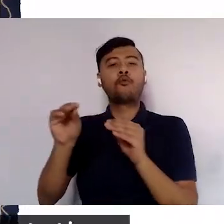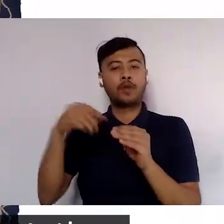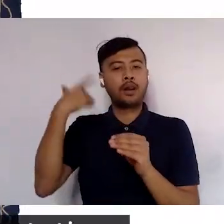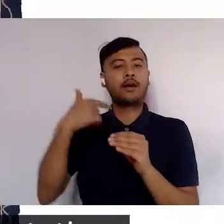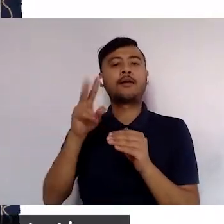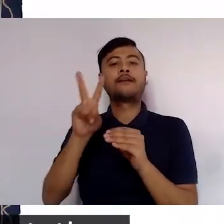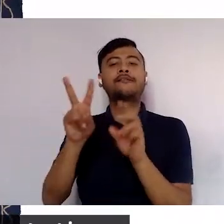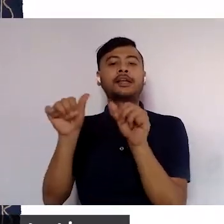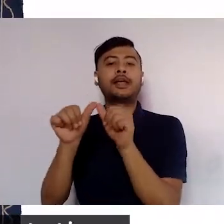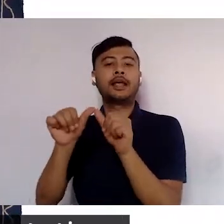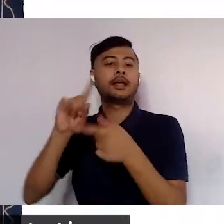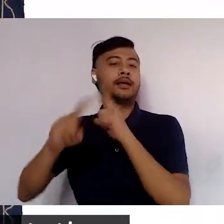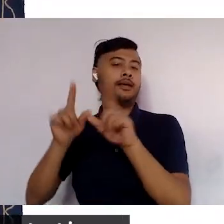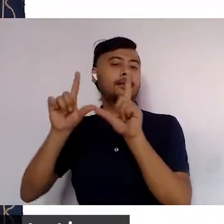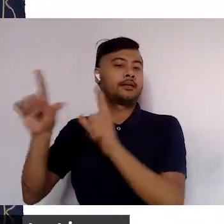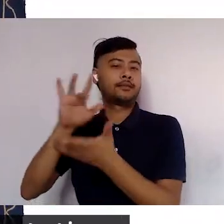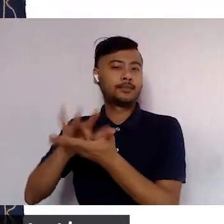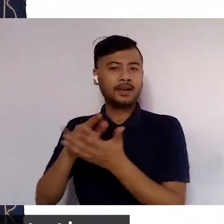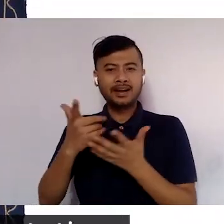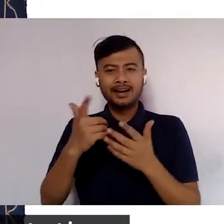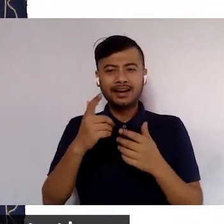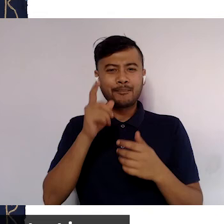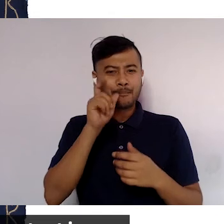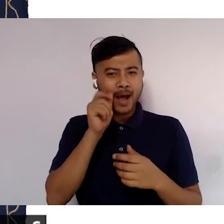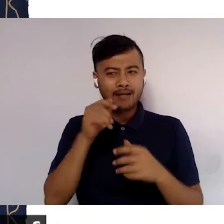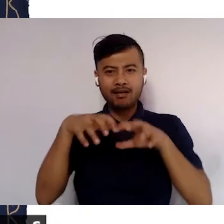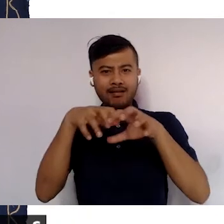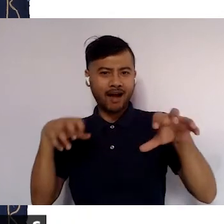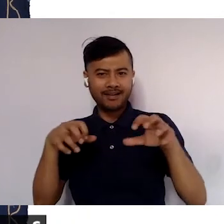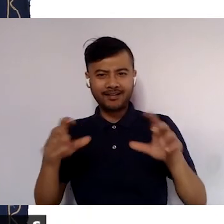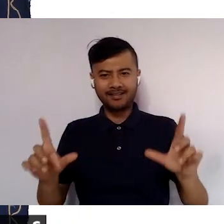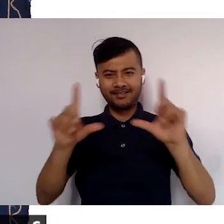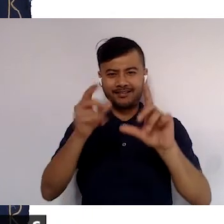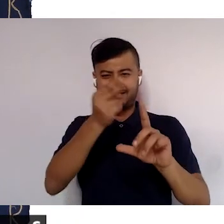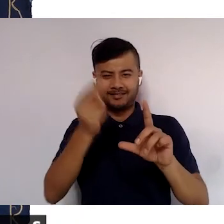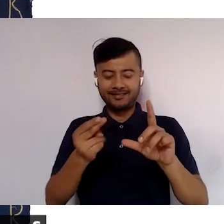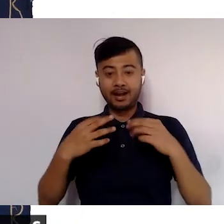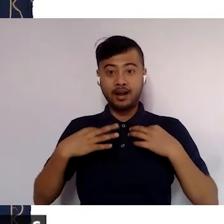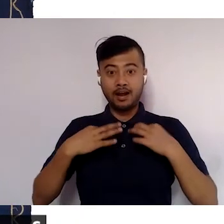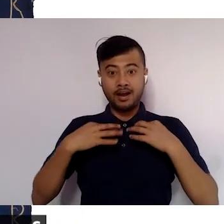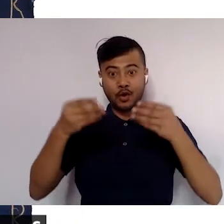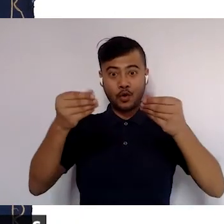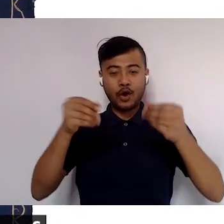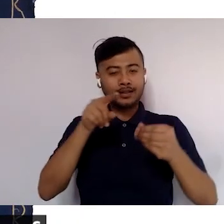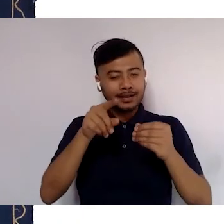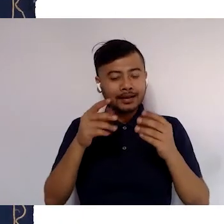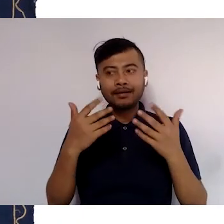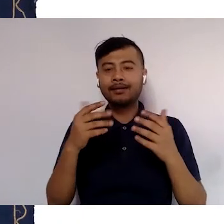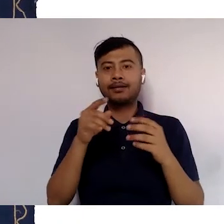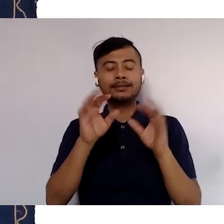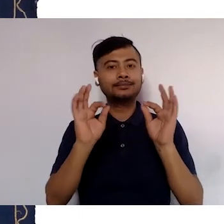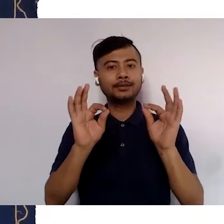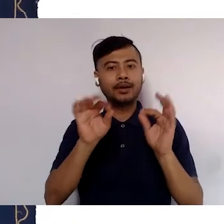Although the tiger man motifs offer interesting interpretations, it is clear that this textile souvenir is an example of